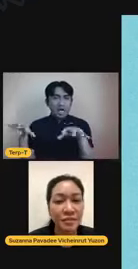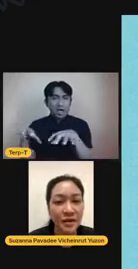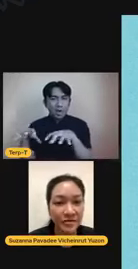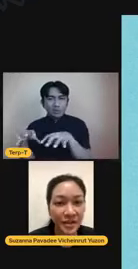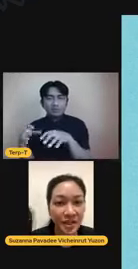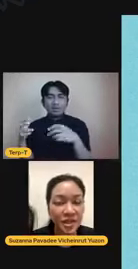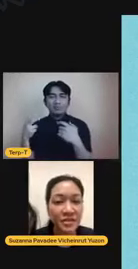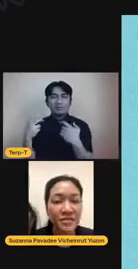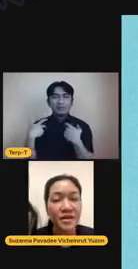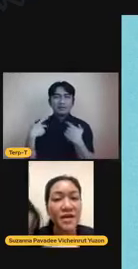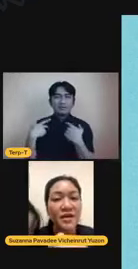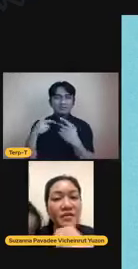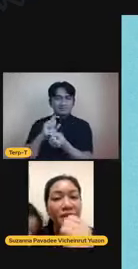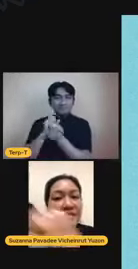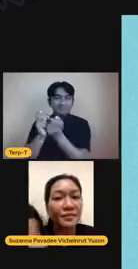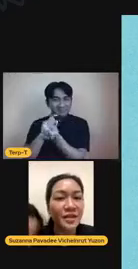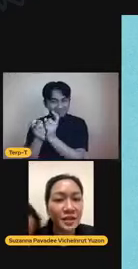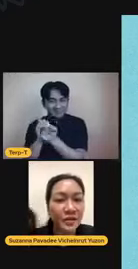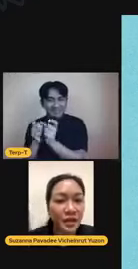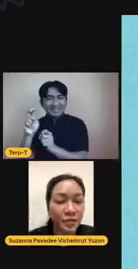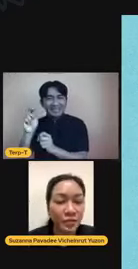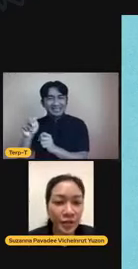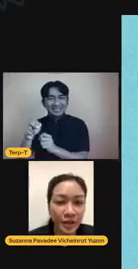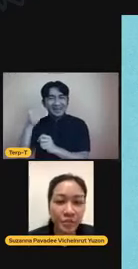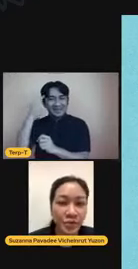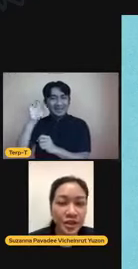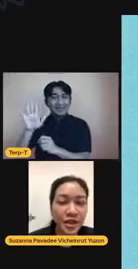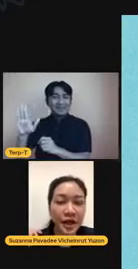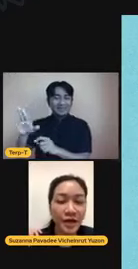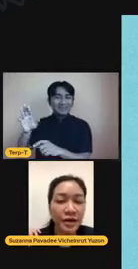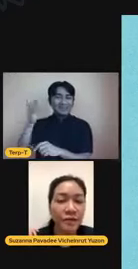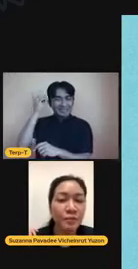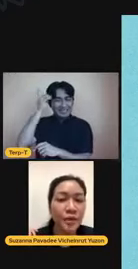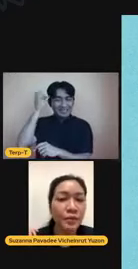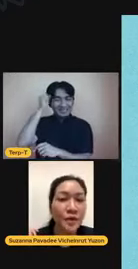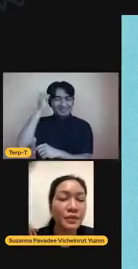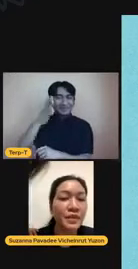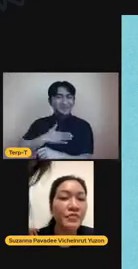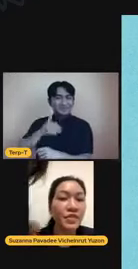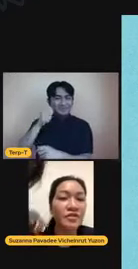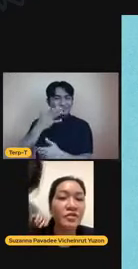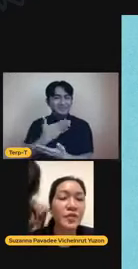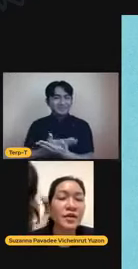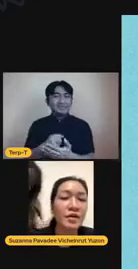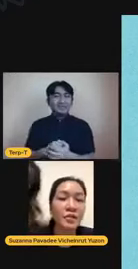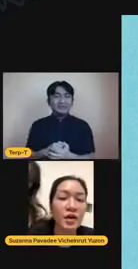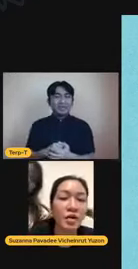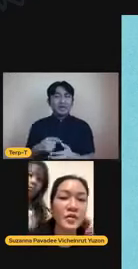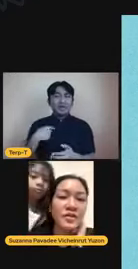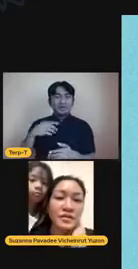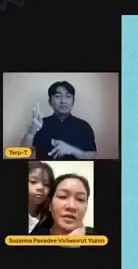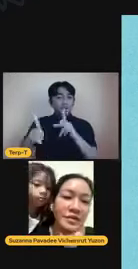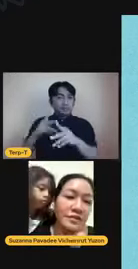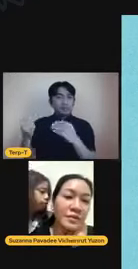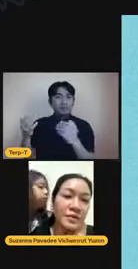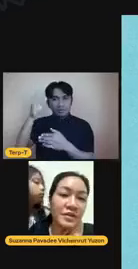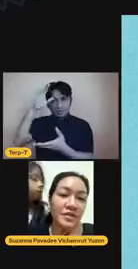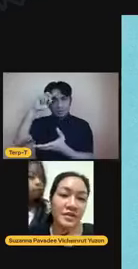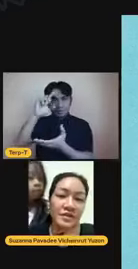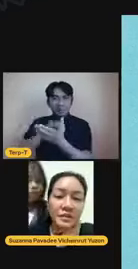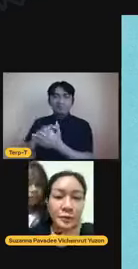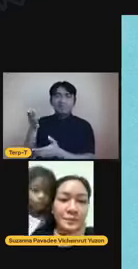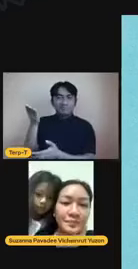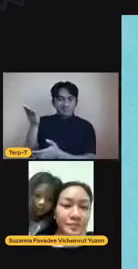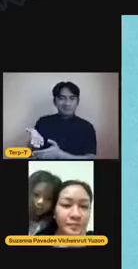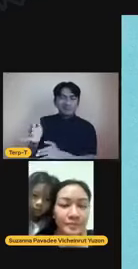accommodations, the modifications. So that's something that we really appreciate, people that believe in her. So we know that we always tell her that we believe